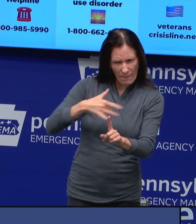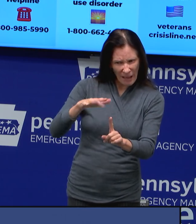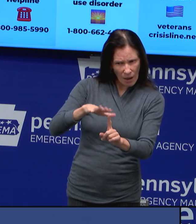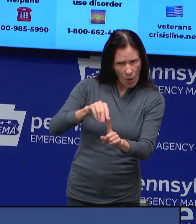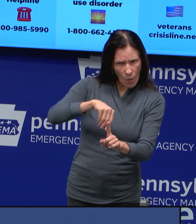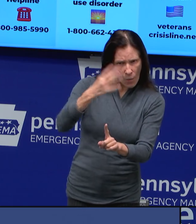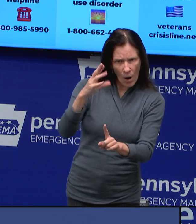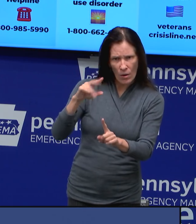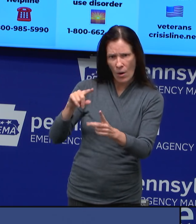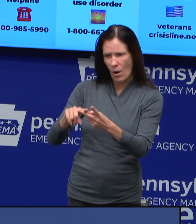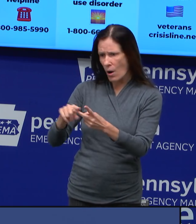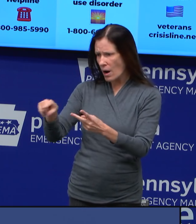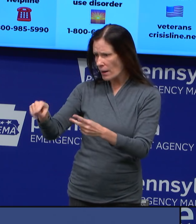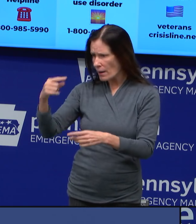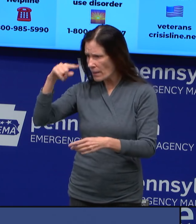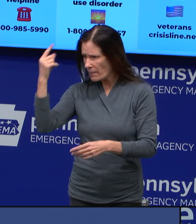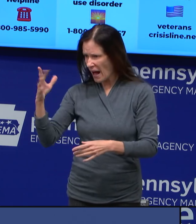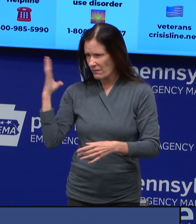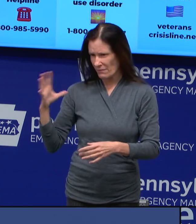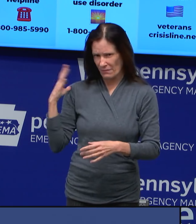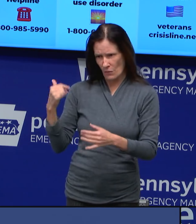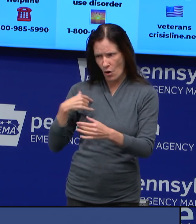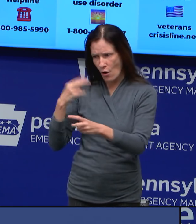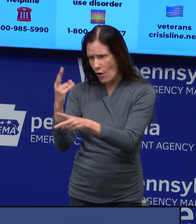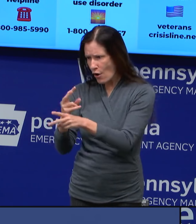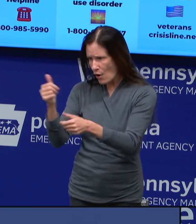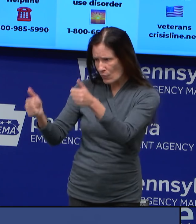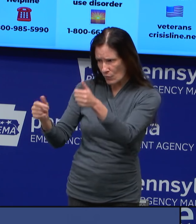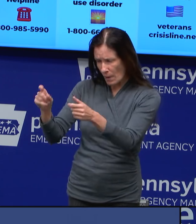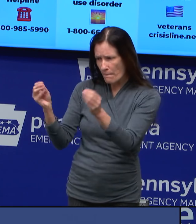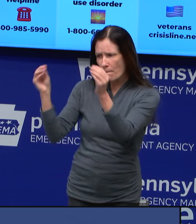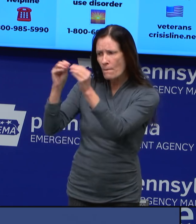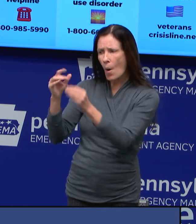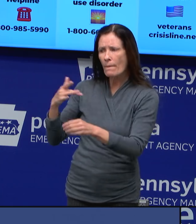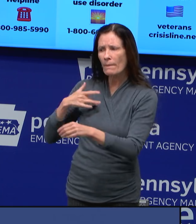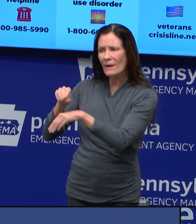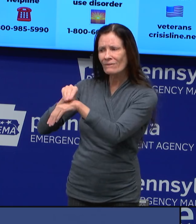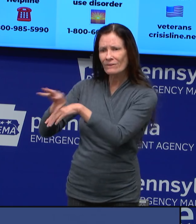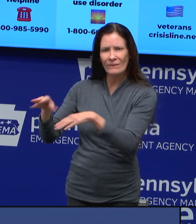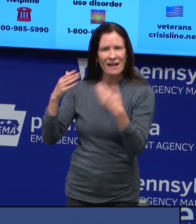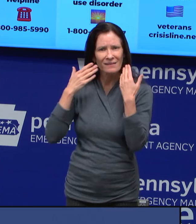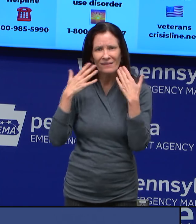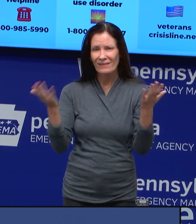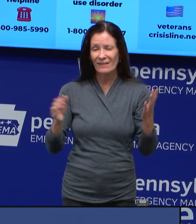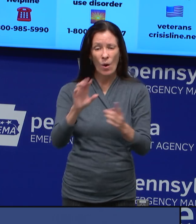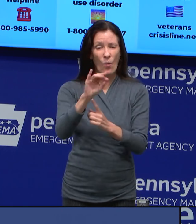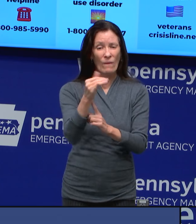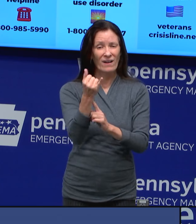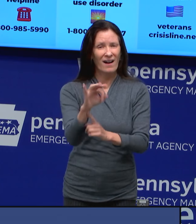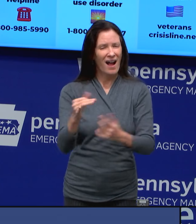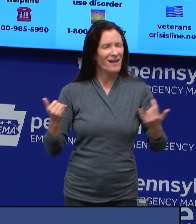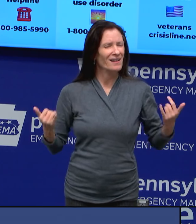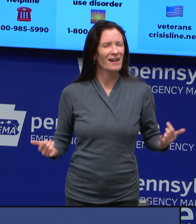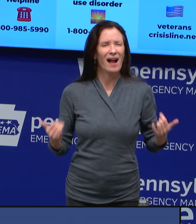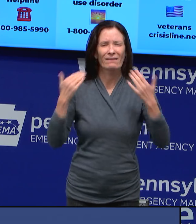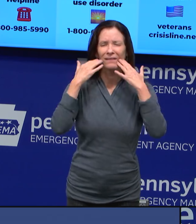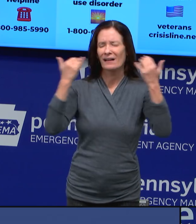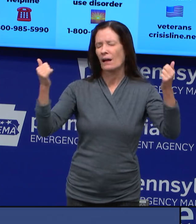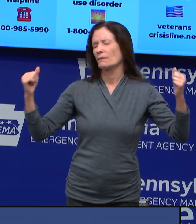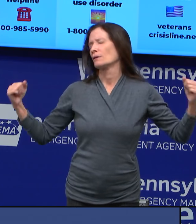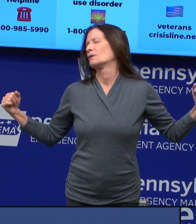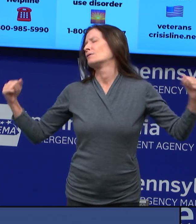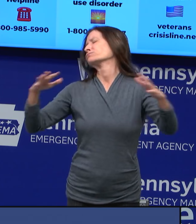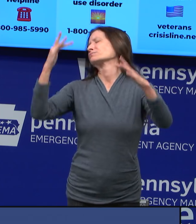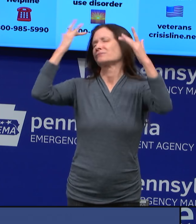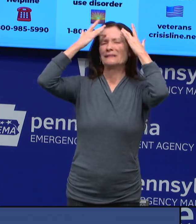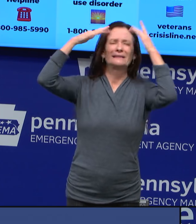COVID-19. In the future, when we have the opportunity, we are actually in the process of updating our system from NEDS,